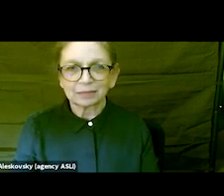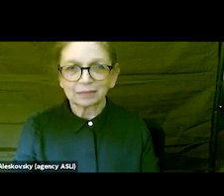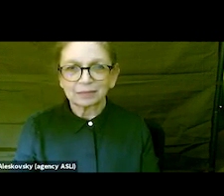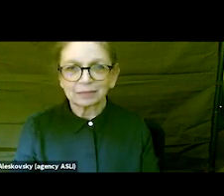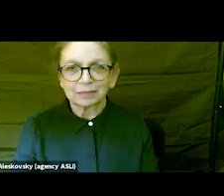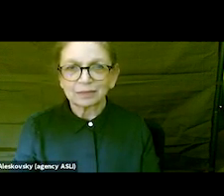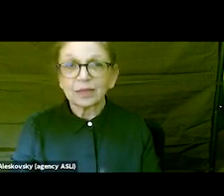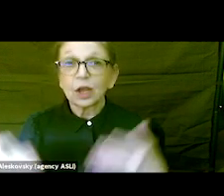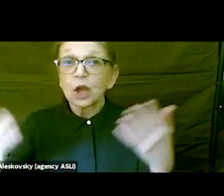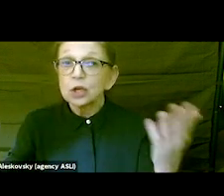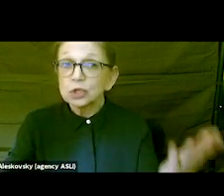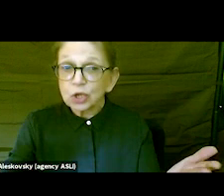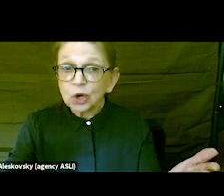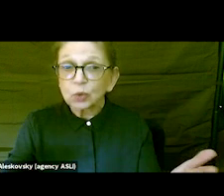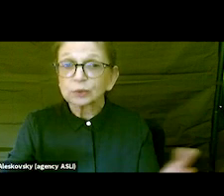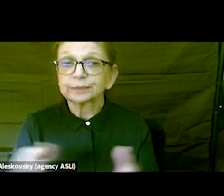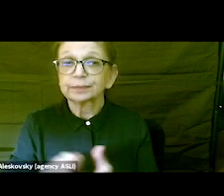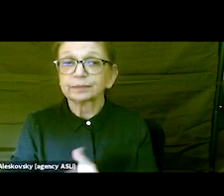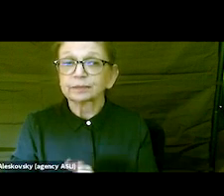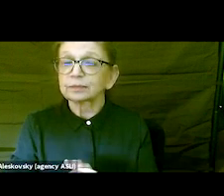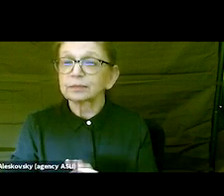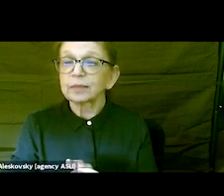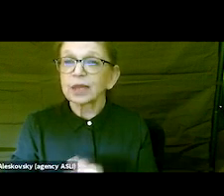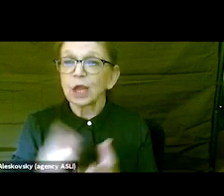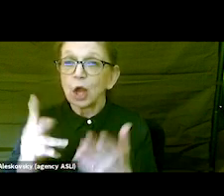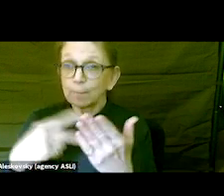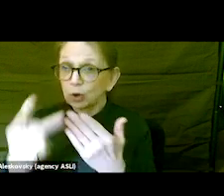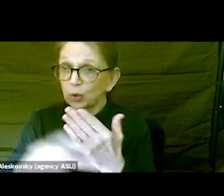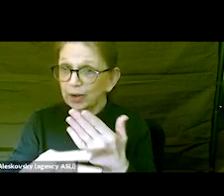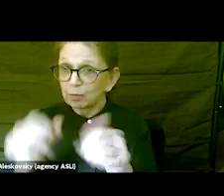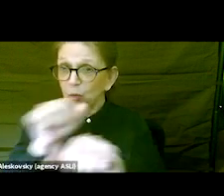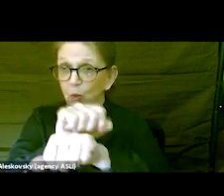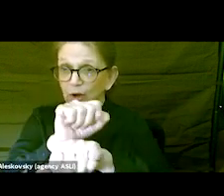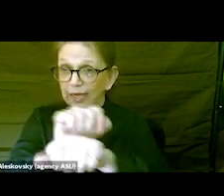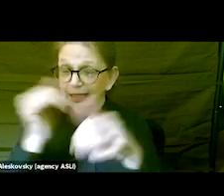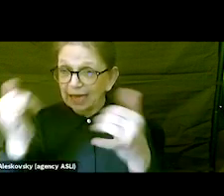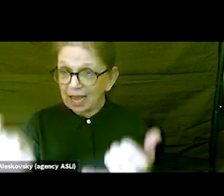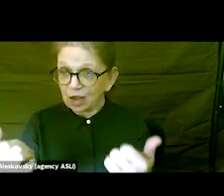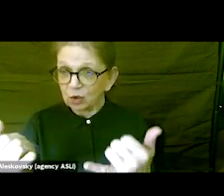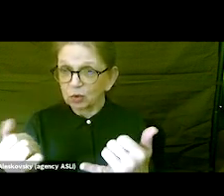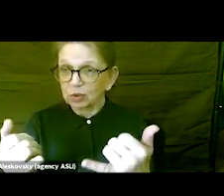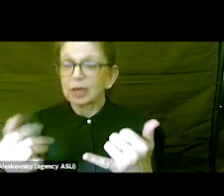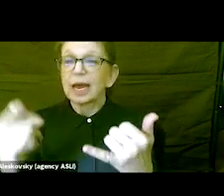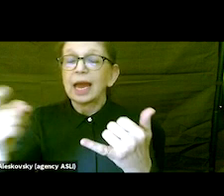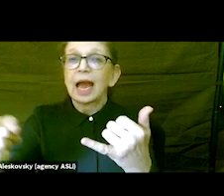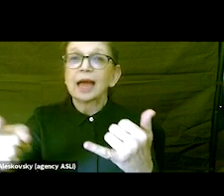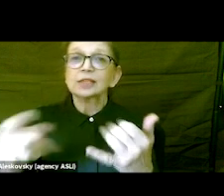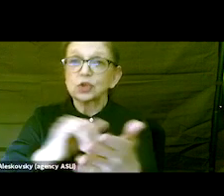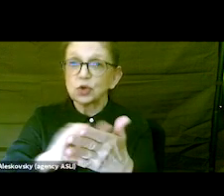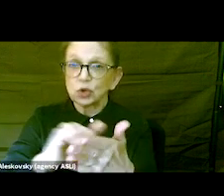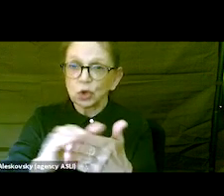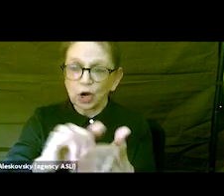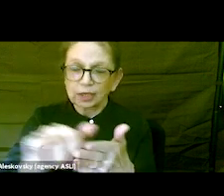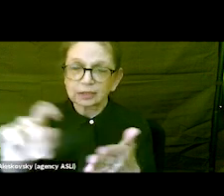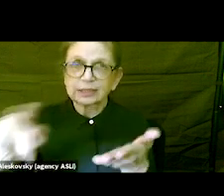So the program that I was chosen to work on as part of the New York City Department of Consumer and